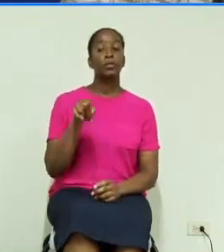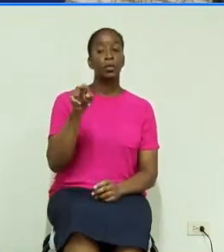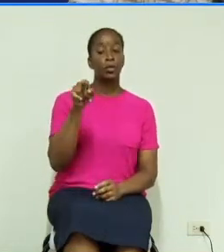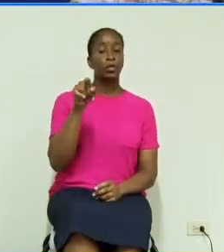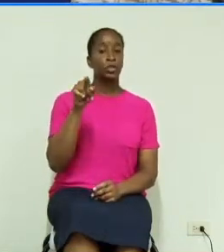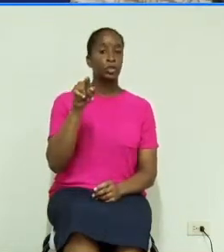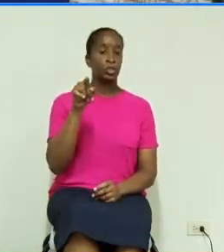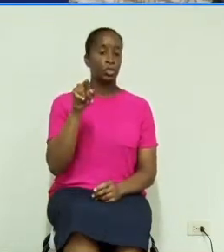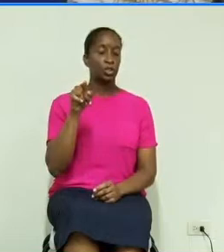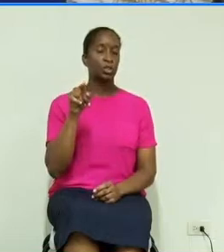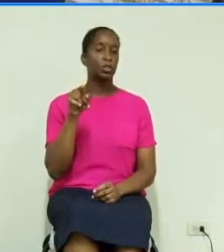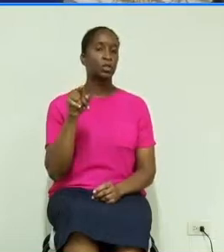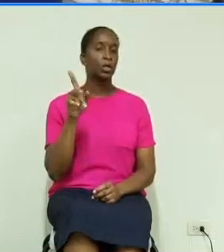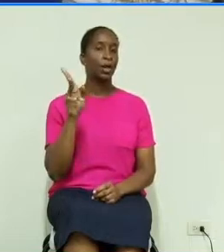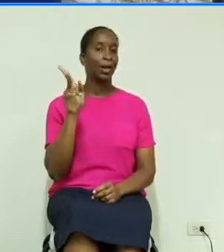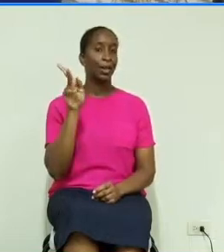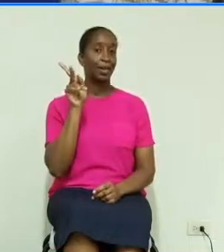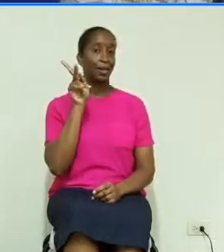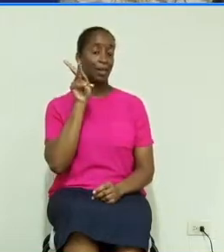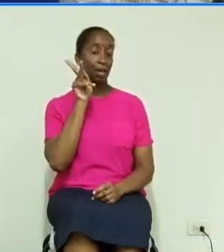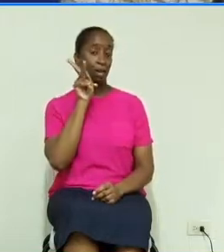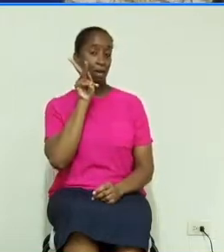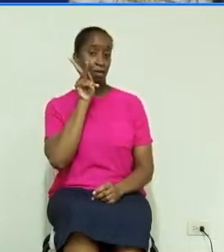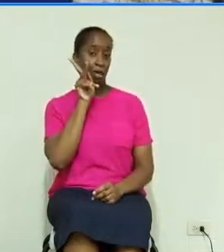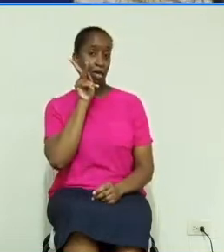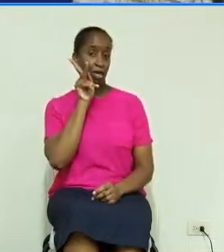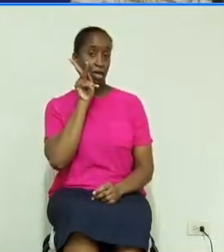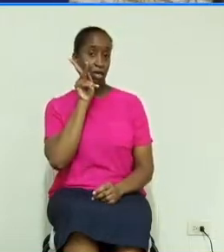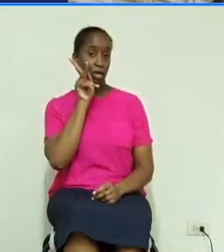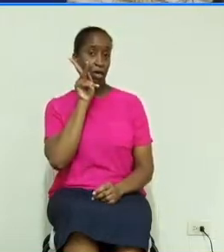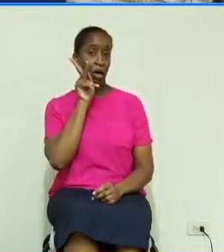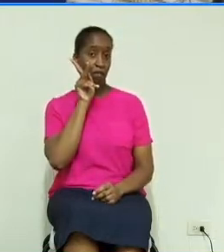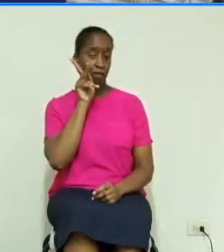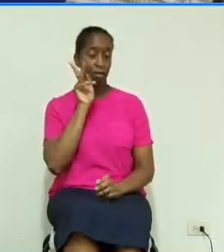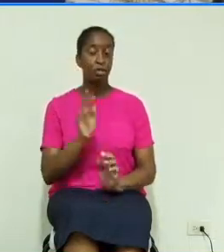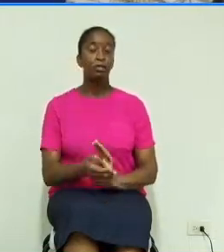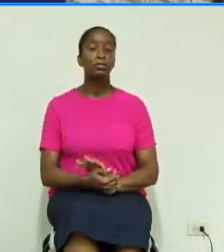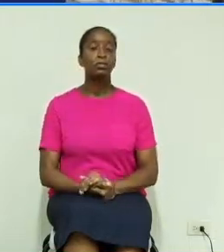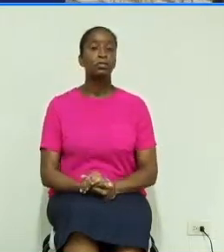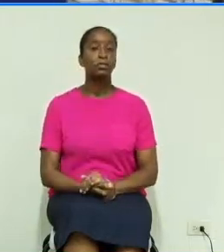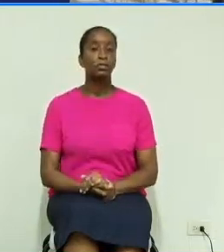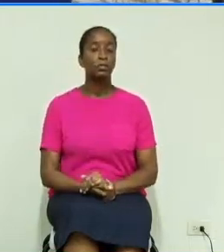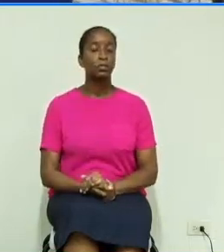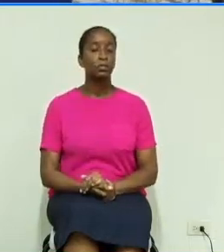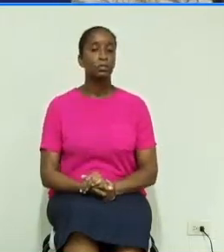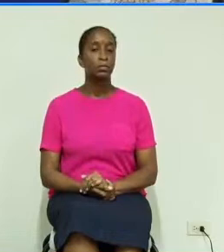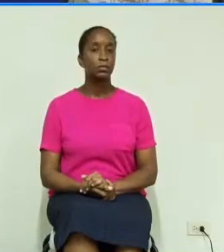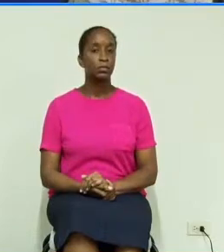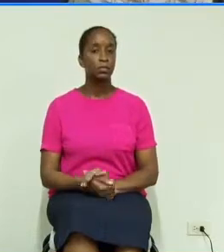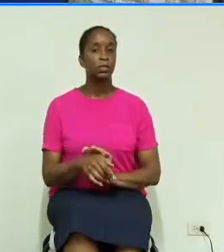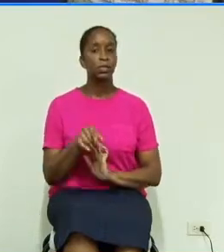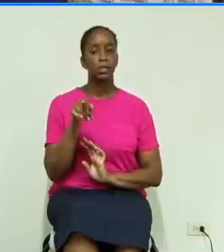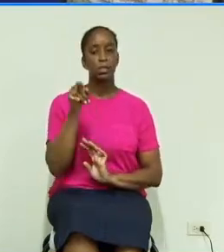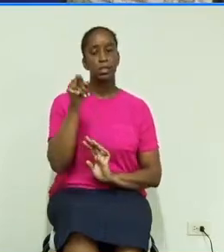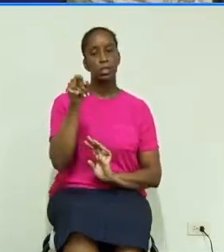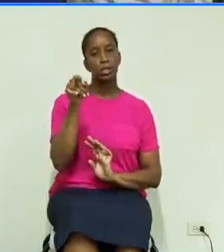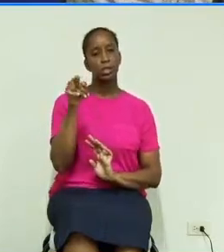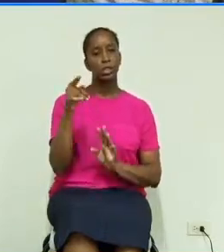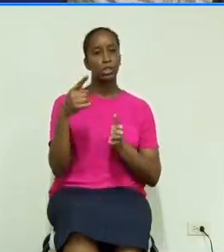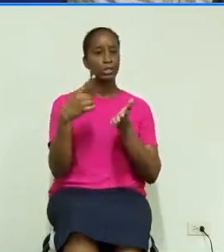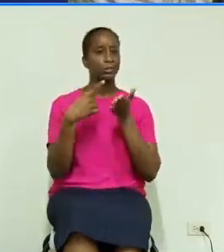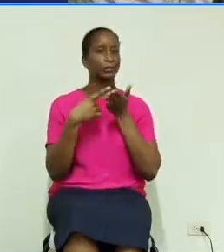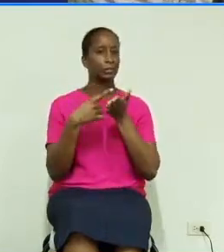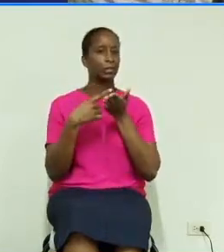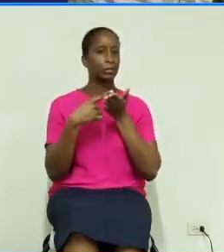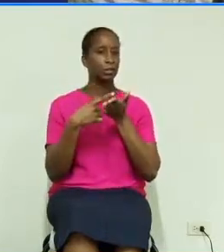about skill sets and being a system of check and balance on the lower house and broadening the perspectives and the depth